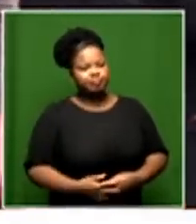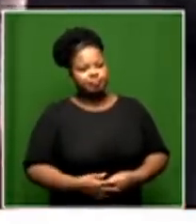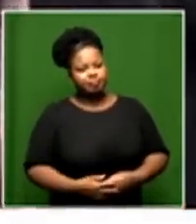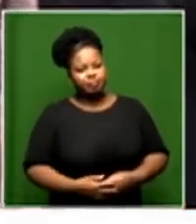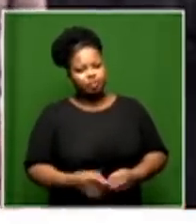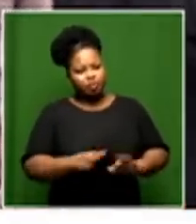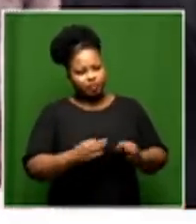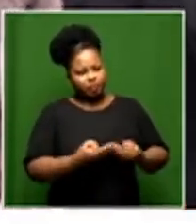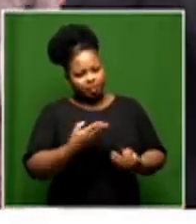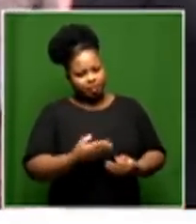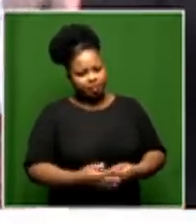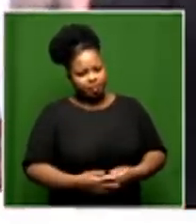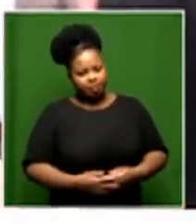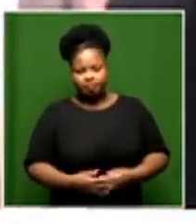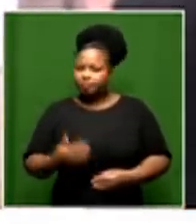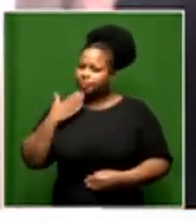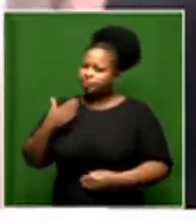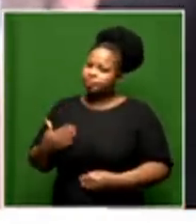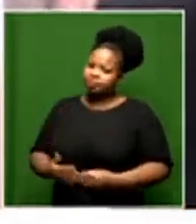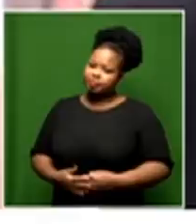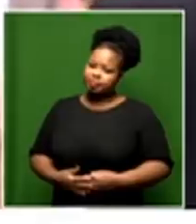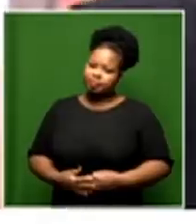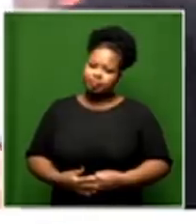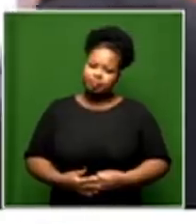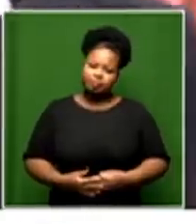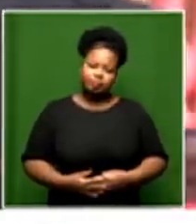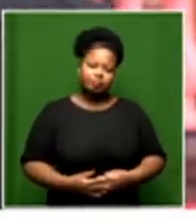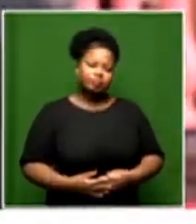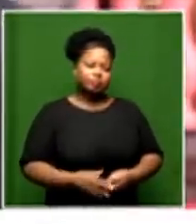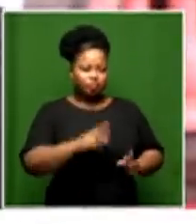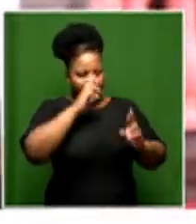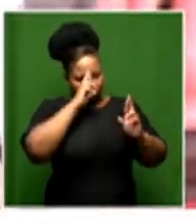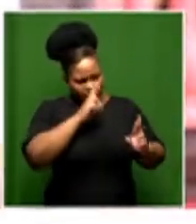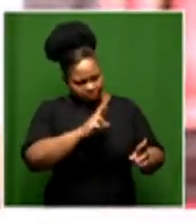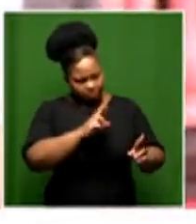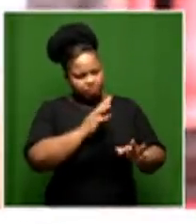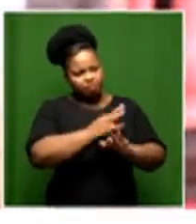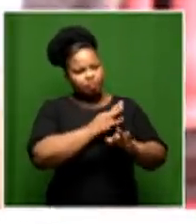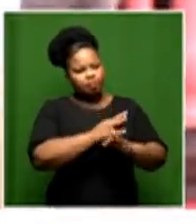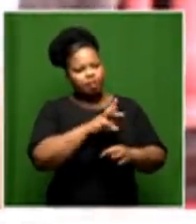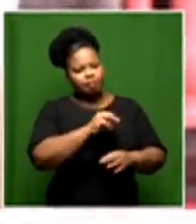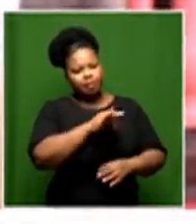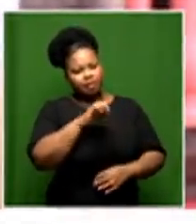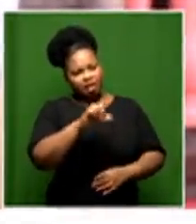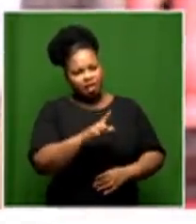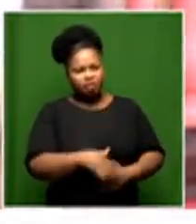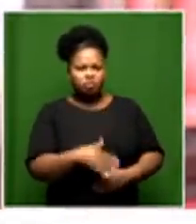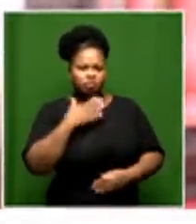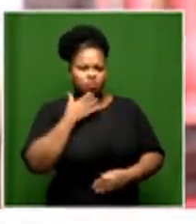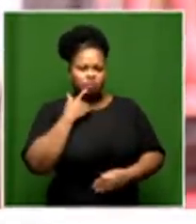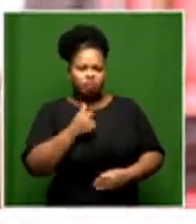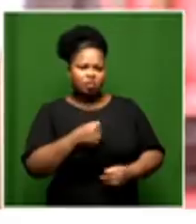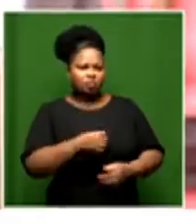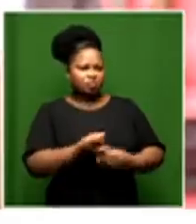Condolences to you and the family. Thank you. Ngokukhulu ukuhlonipha Bab Michael. Sicela ukubuza nje ukuthi